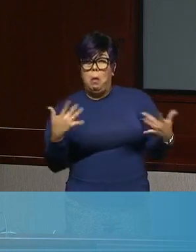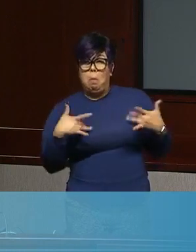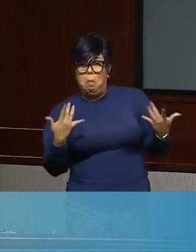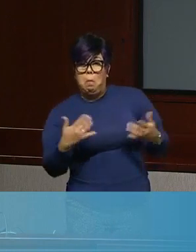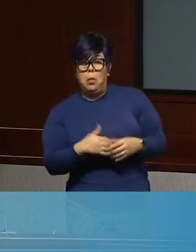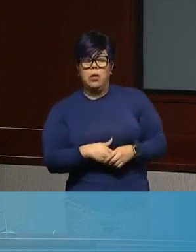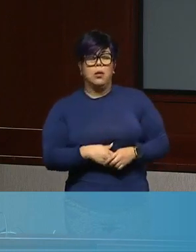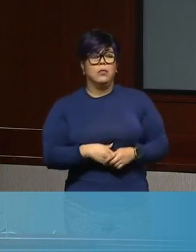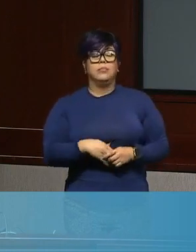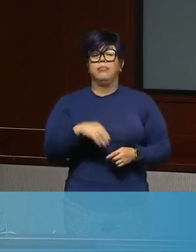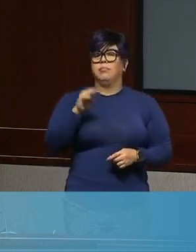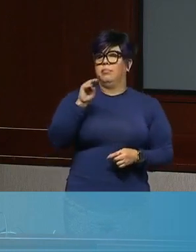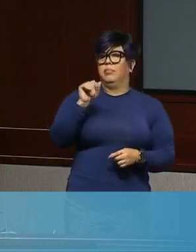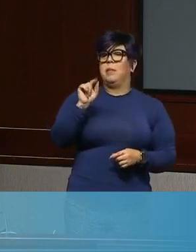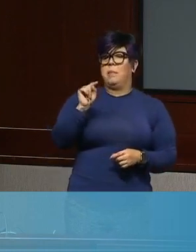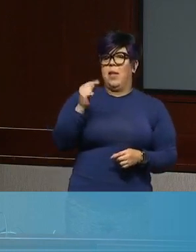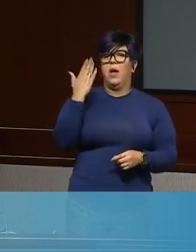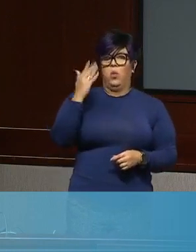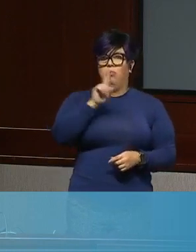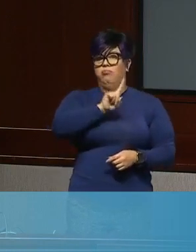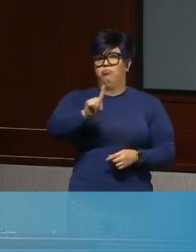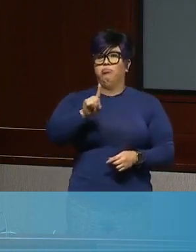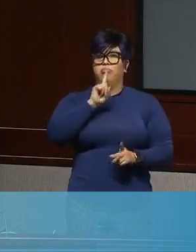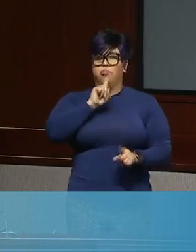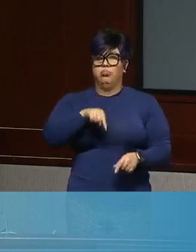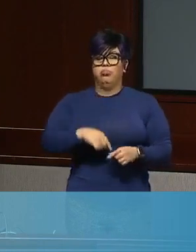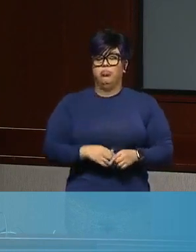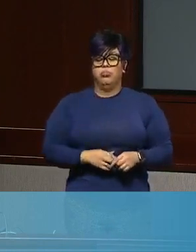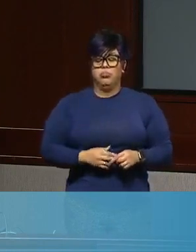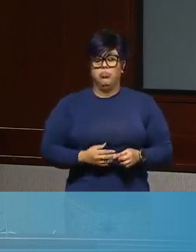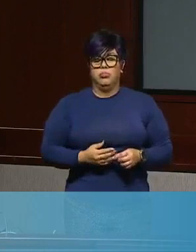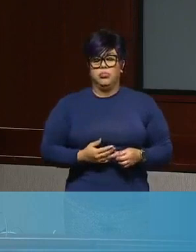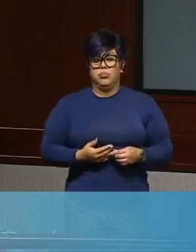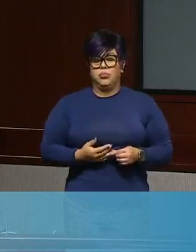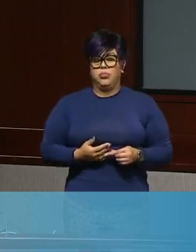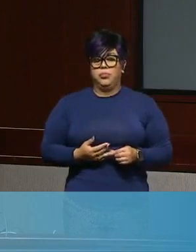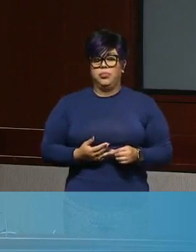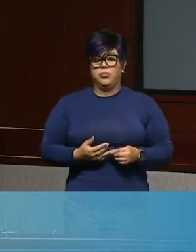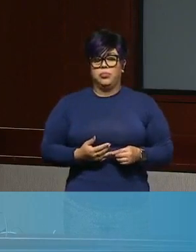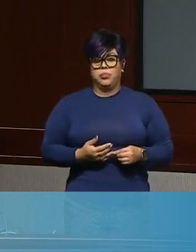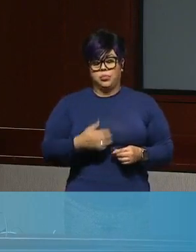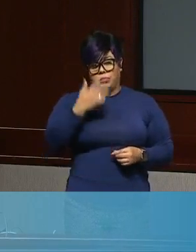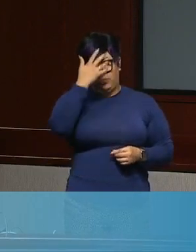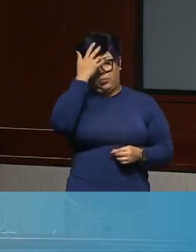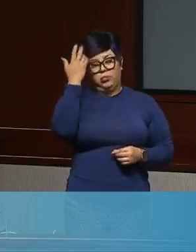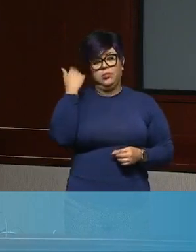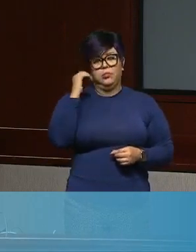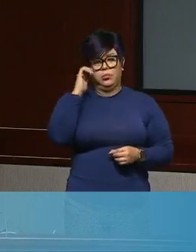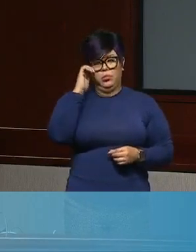Eitan, we're going to have Matt respond to your question. Thanks.